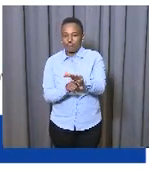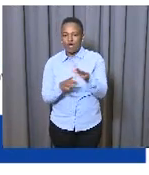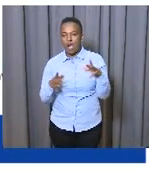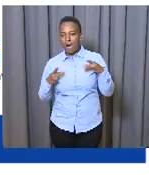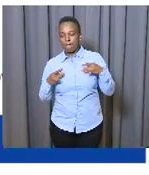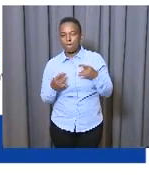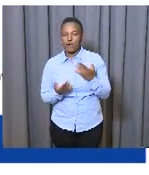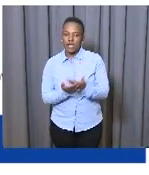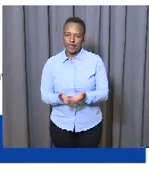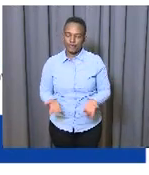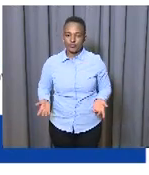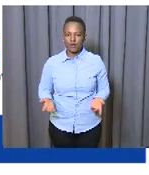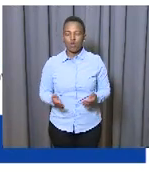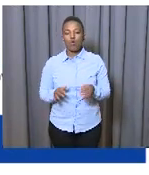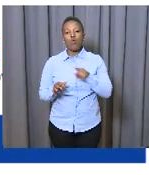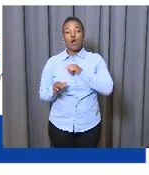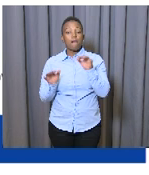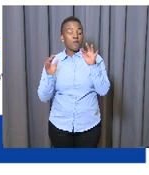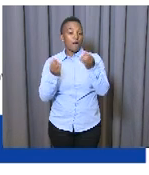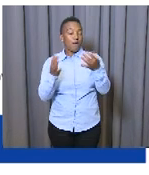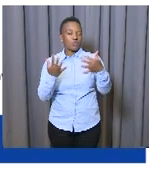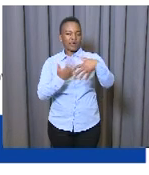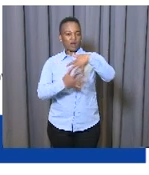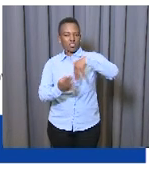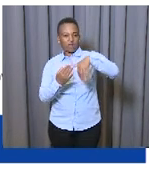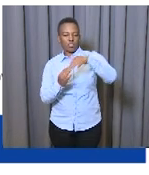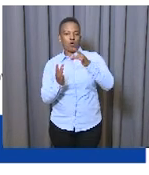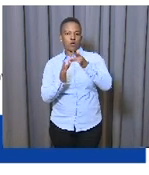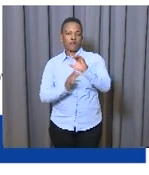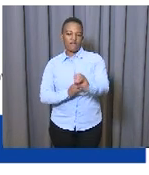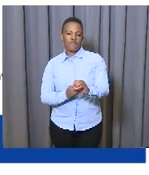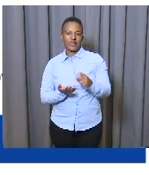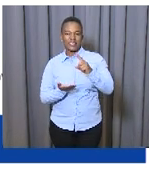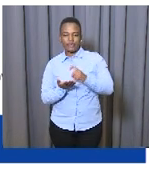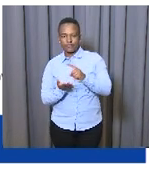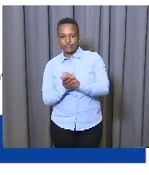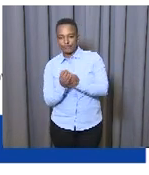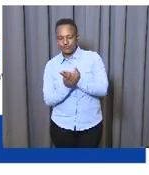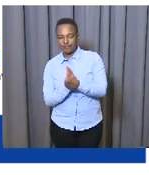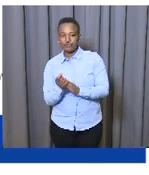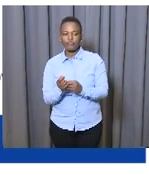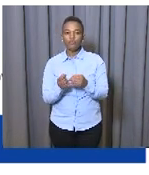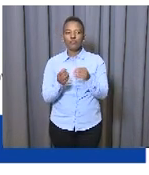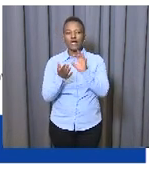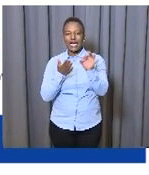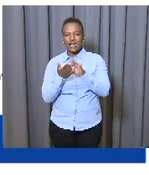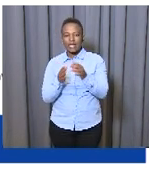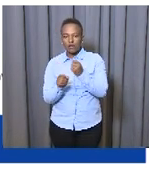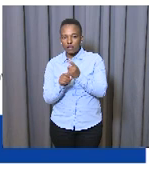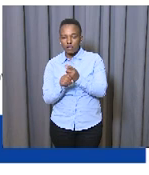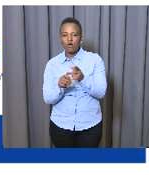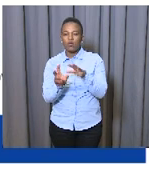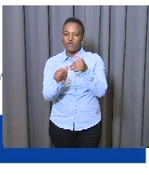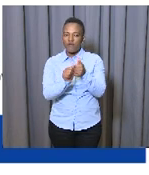because that's where people come into contact. So sanitization, disinfection of our public transport systems,